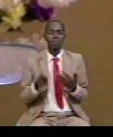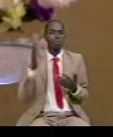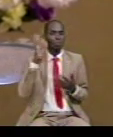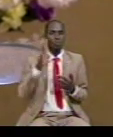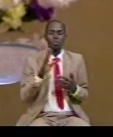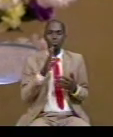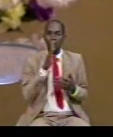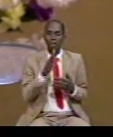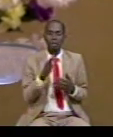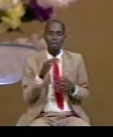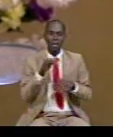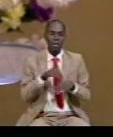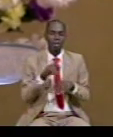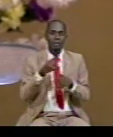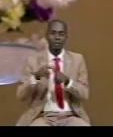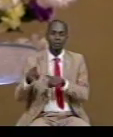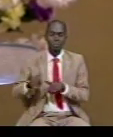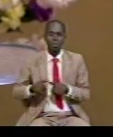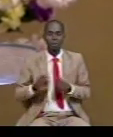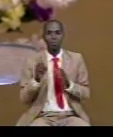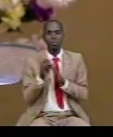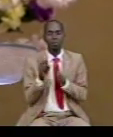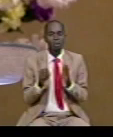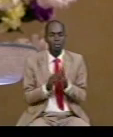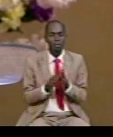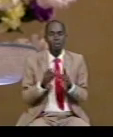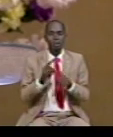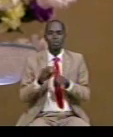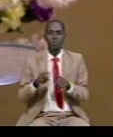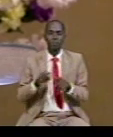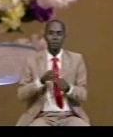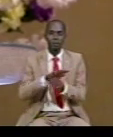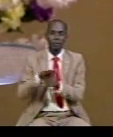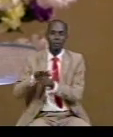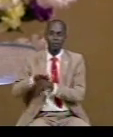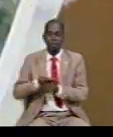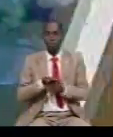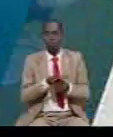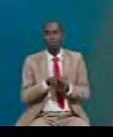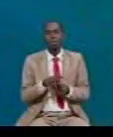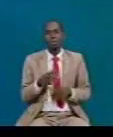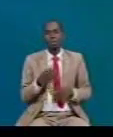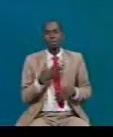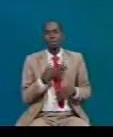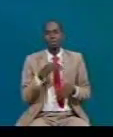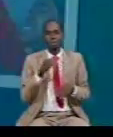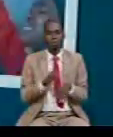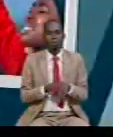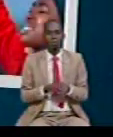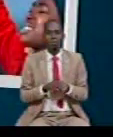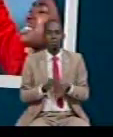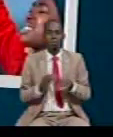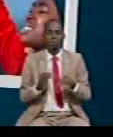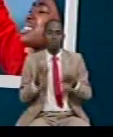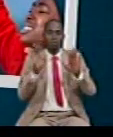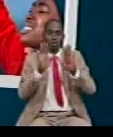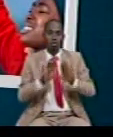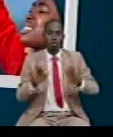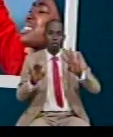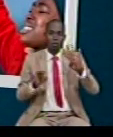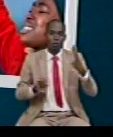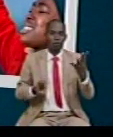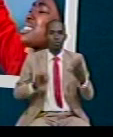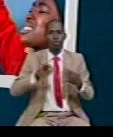This comes up as well on Sunday, 4th June, 2023.